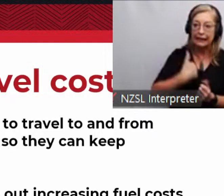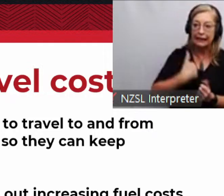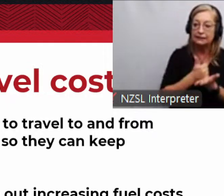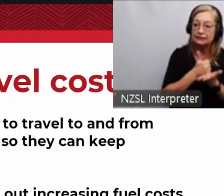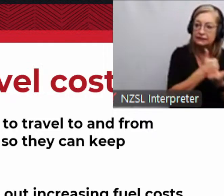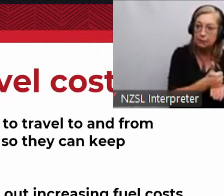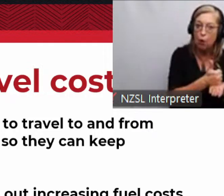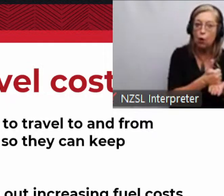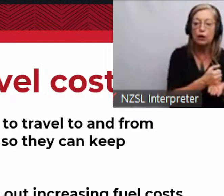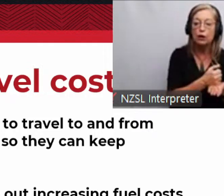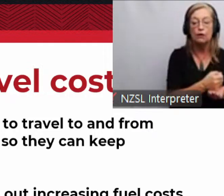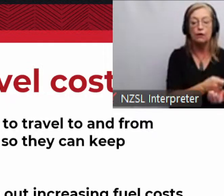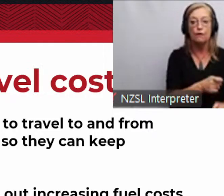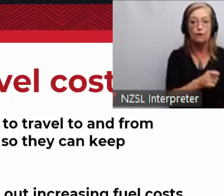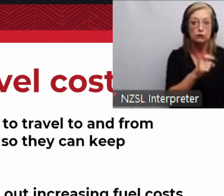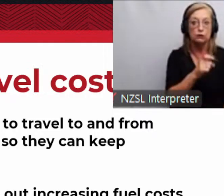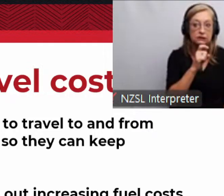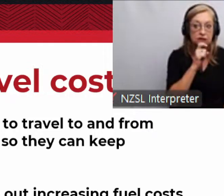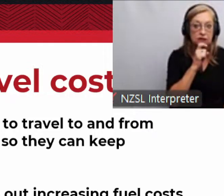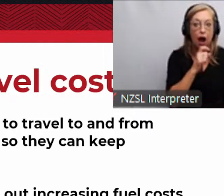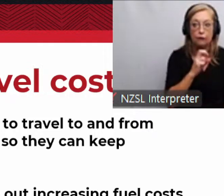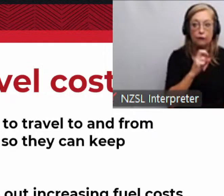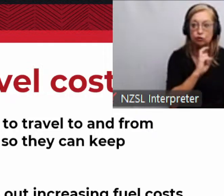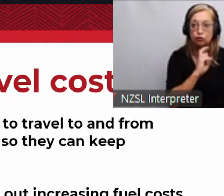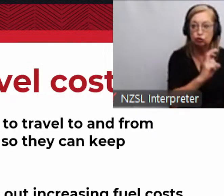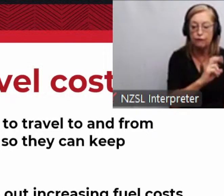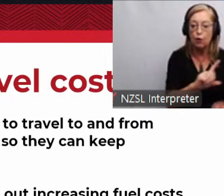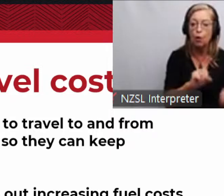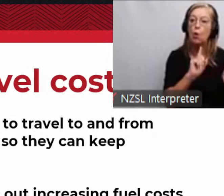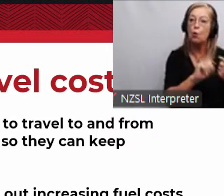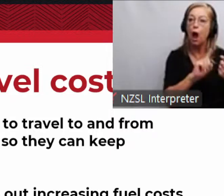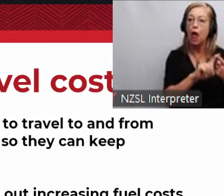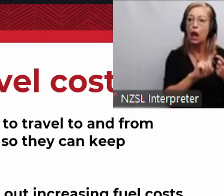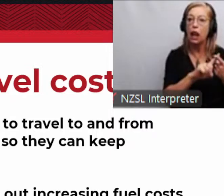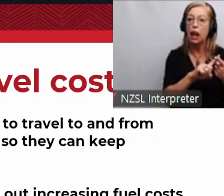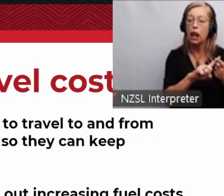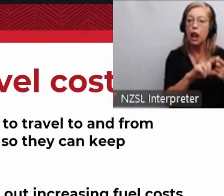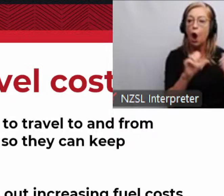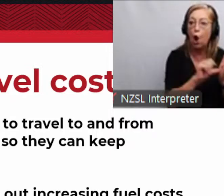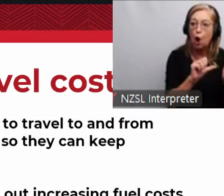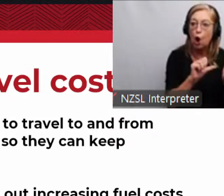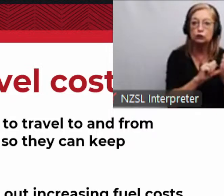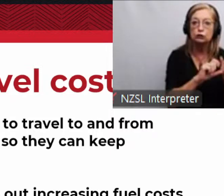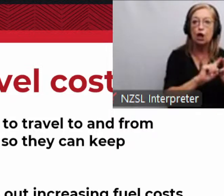staff travel. One is the cost of commuting to and from work.